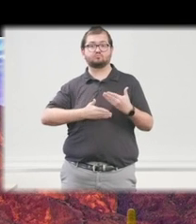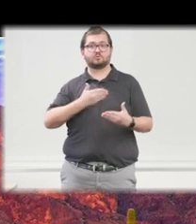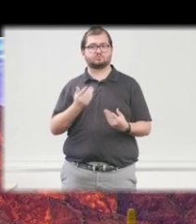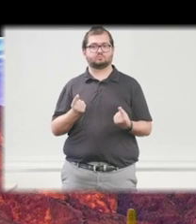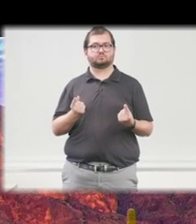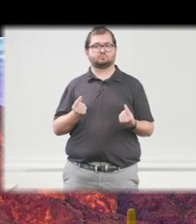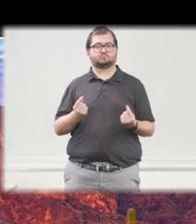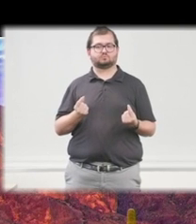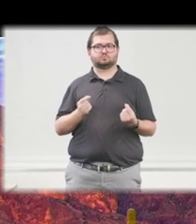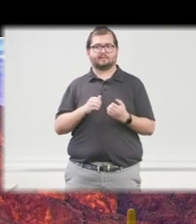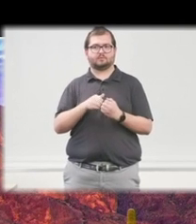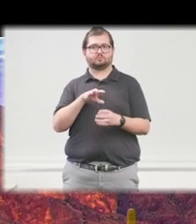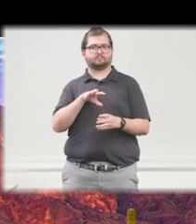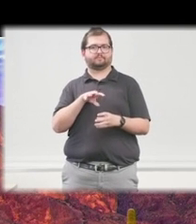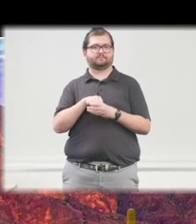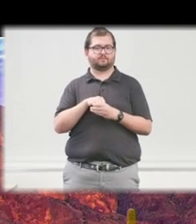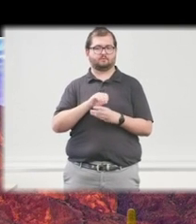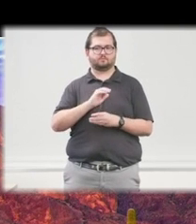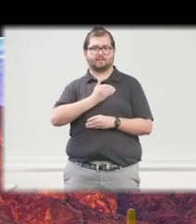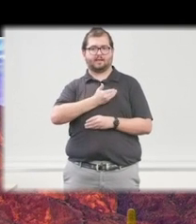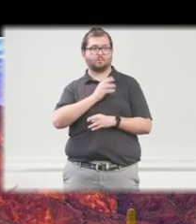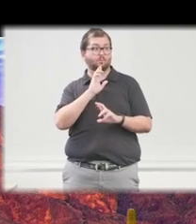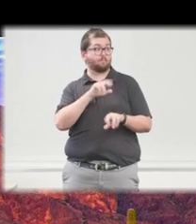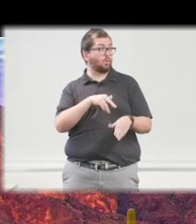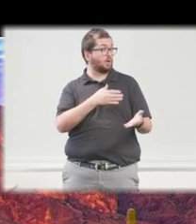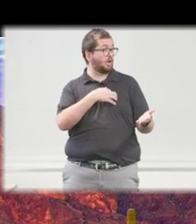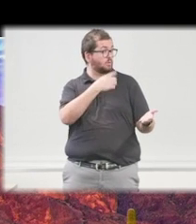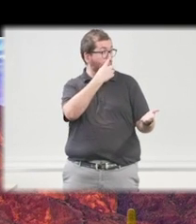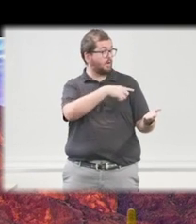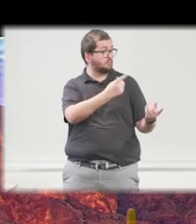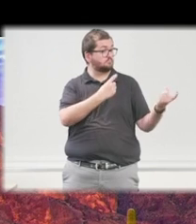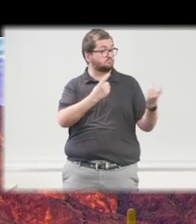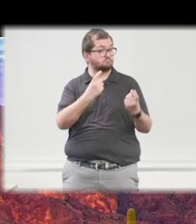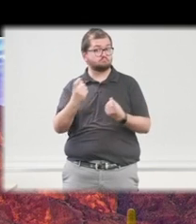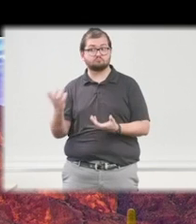with our partners and incorporate their voices into our heat report, I'm happy to take any questions.